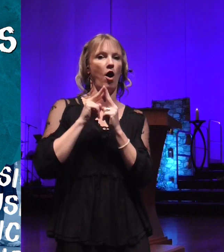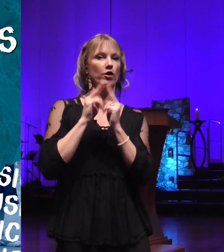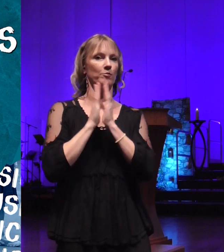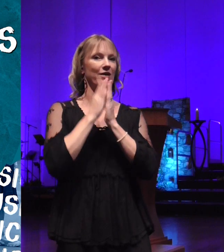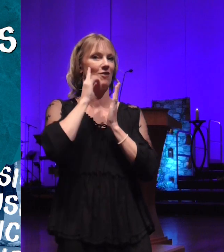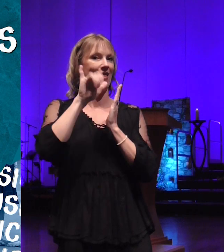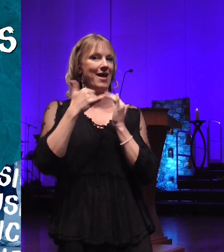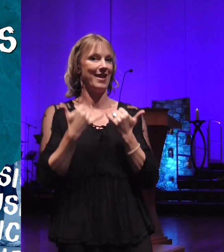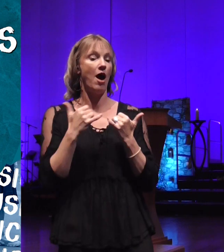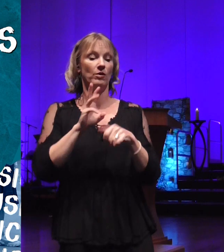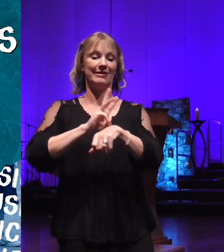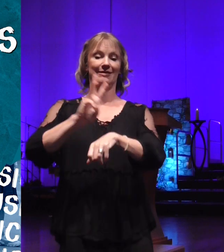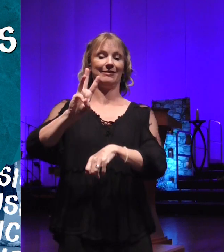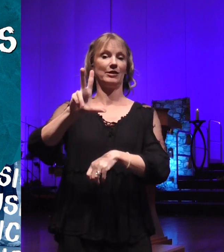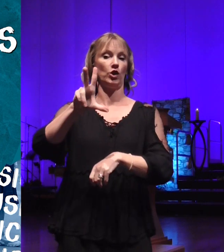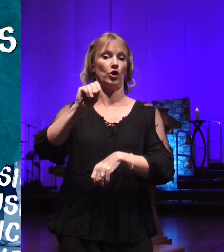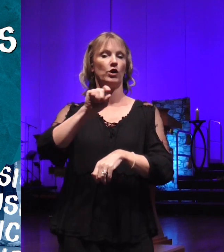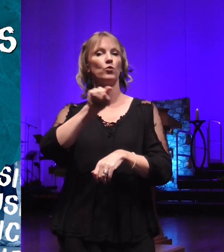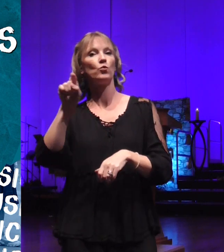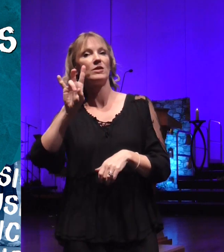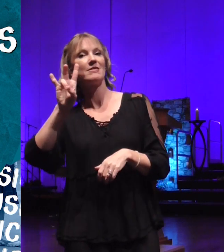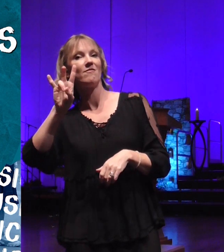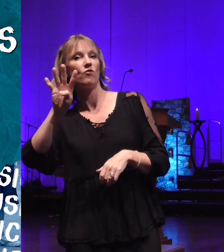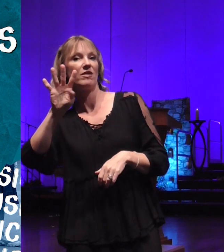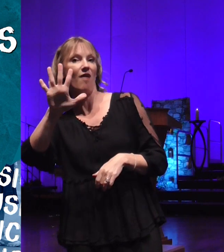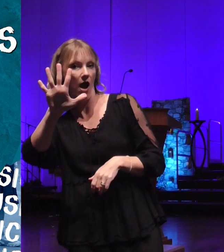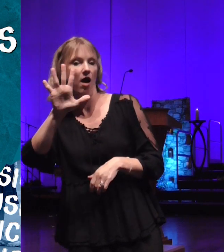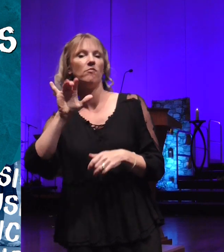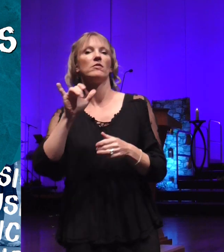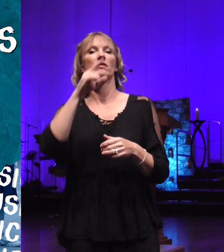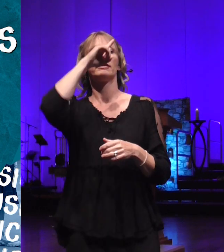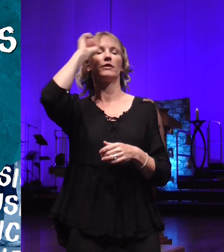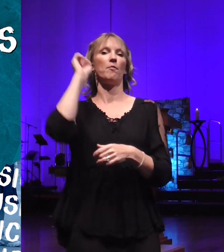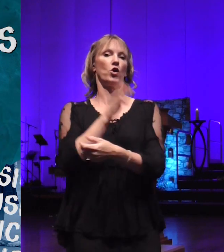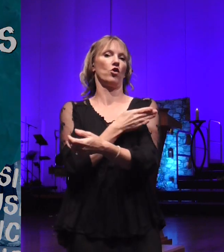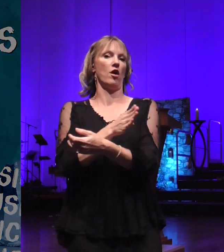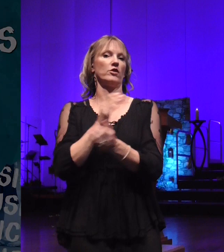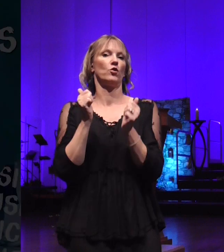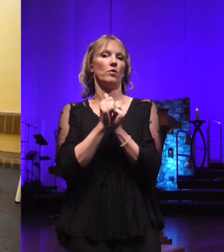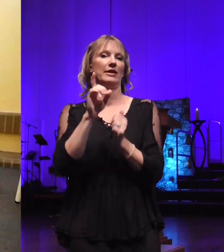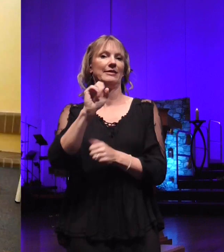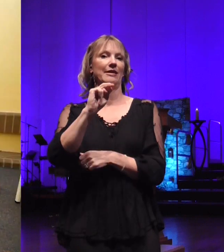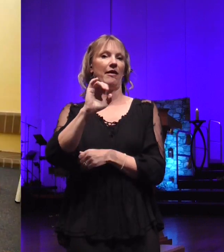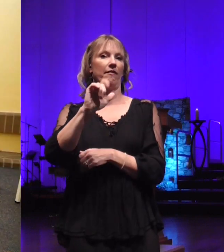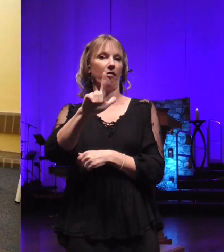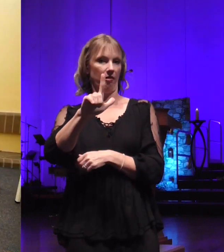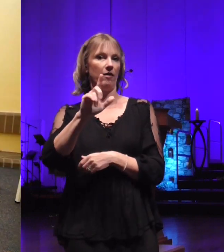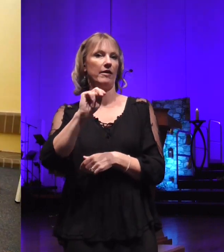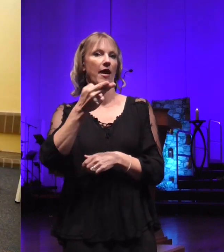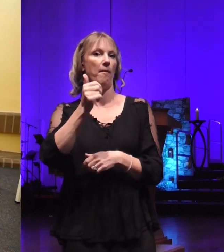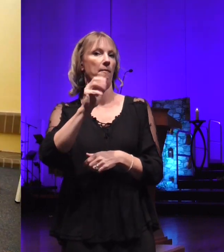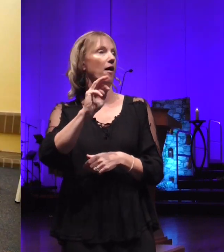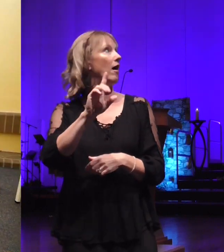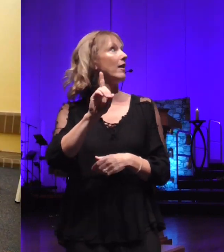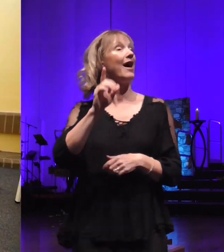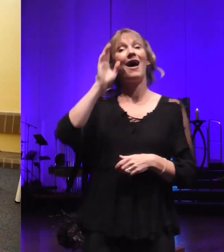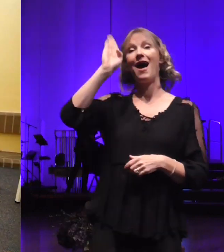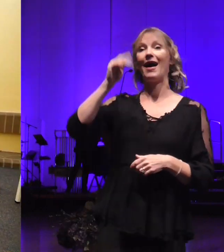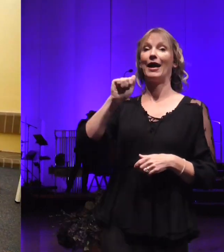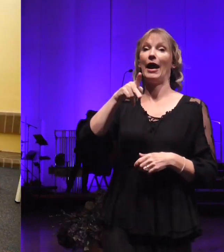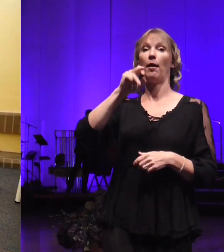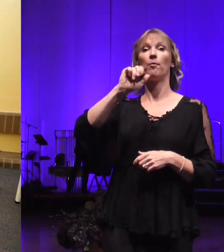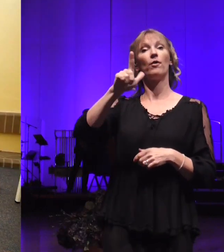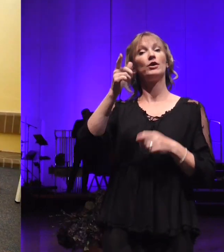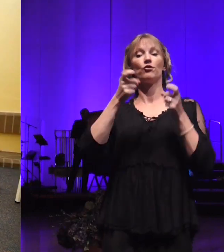sure. So 6:30 to 7:45 is our summer concert series tonight with Daniel Nahmon. Hey, I'm April. I'm the director